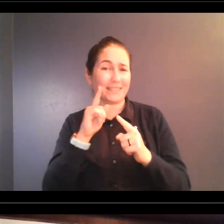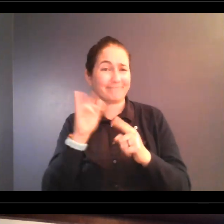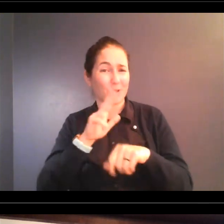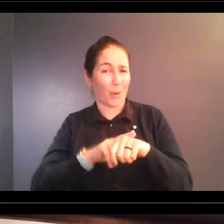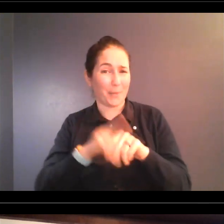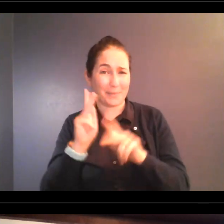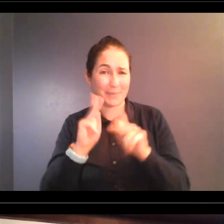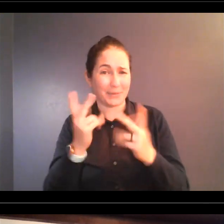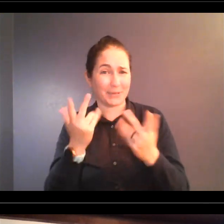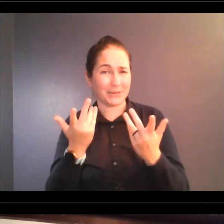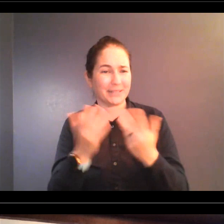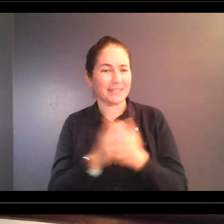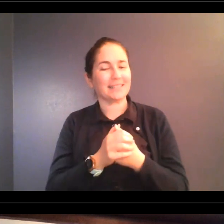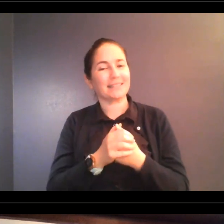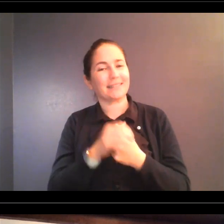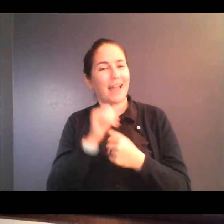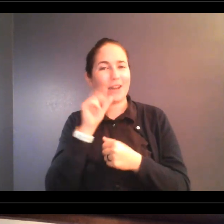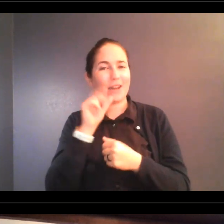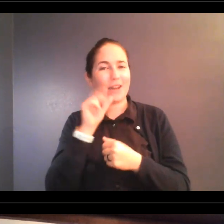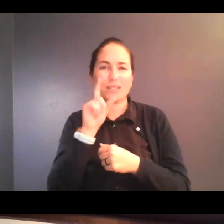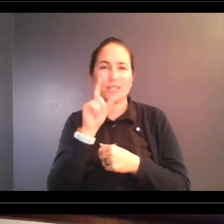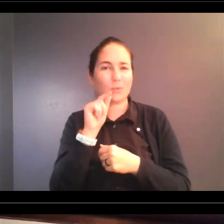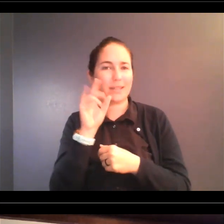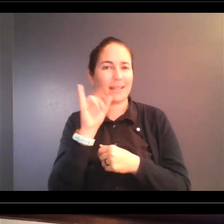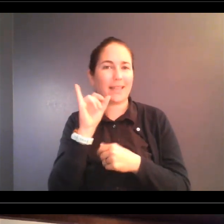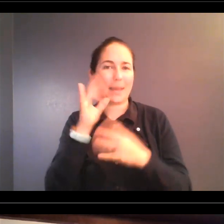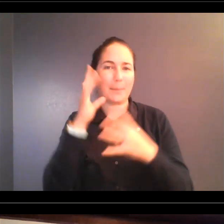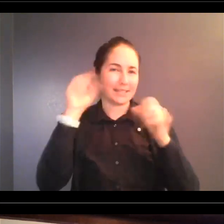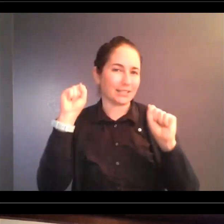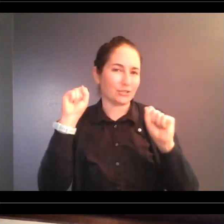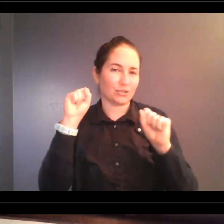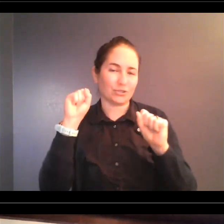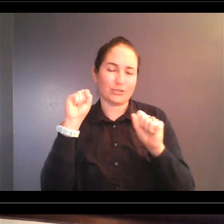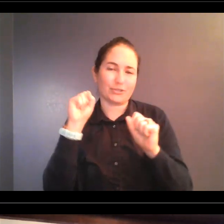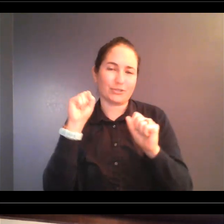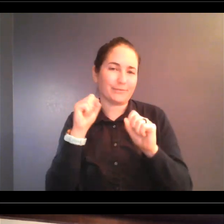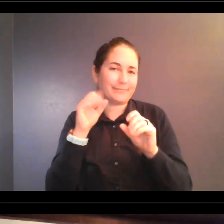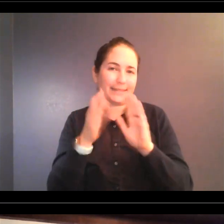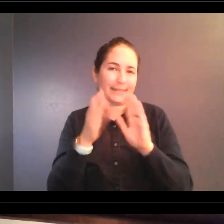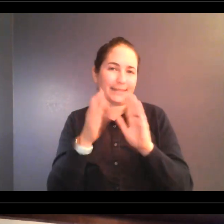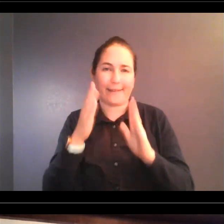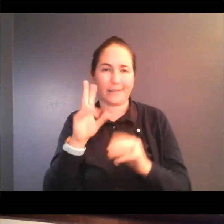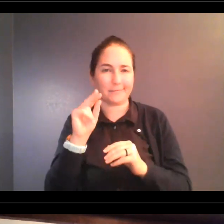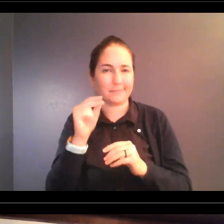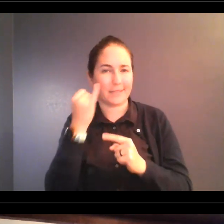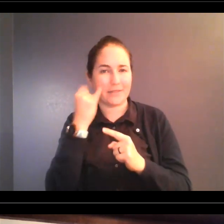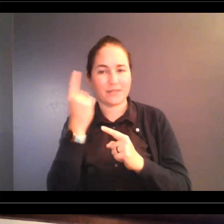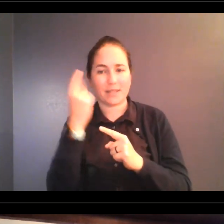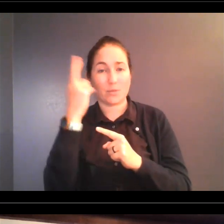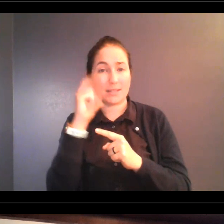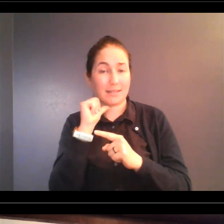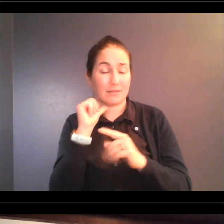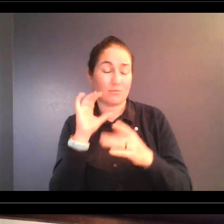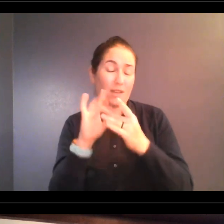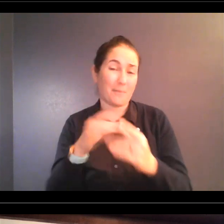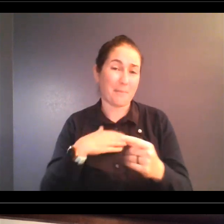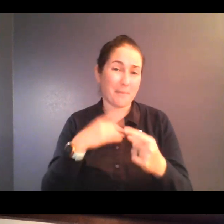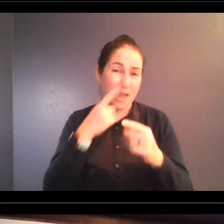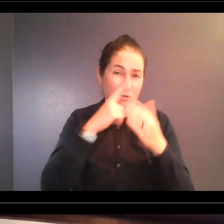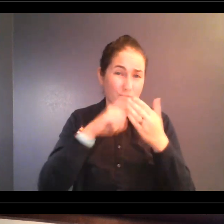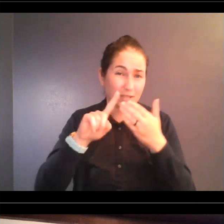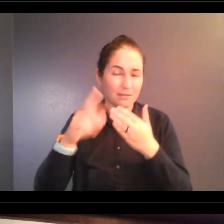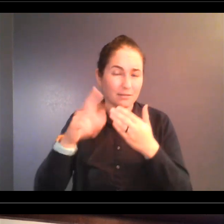I don't like, you know, retweet presidential candidates or anything like that unless there is some reason that it is relevant to my research, just because like